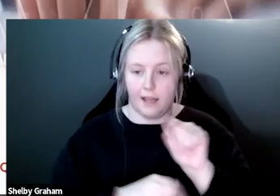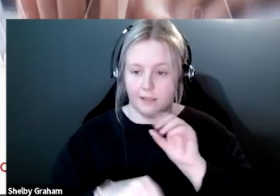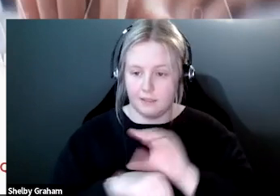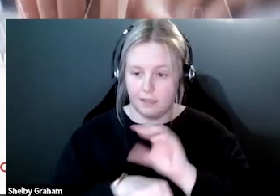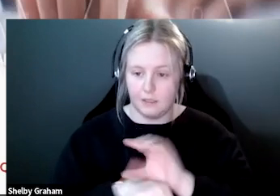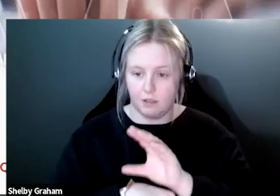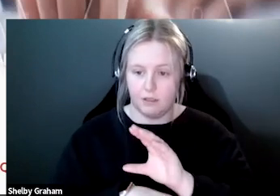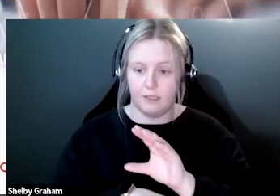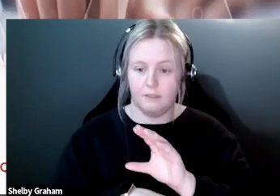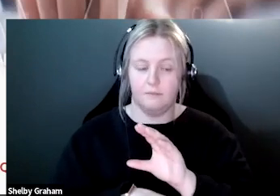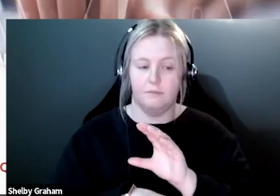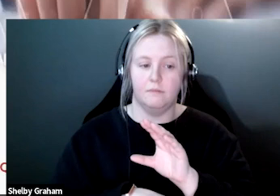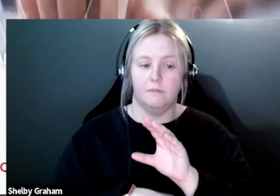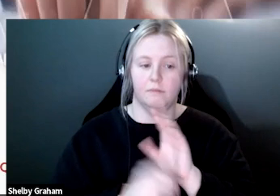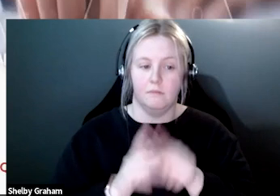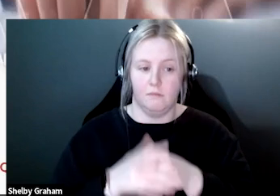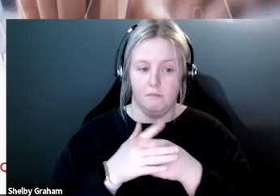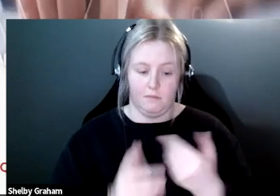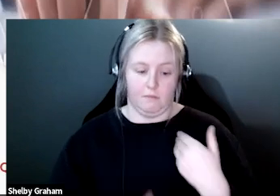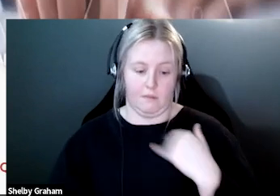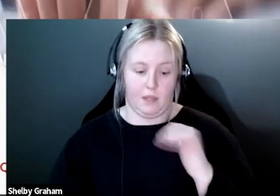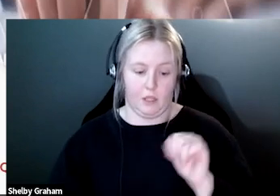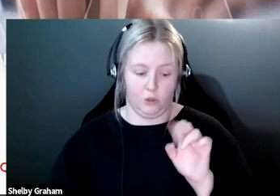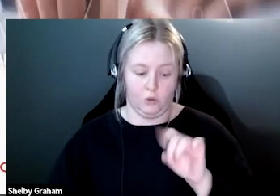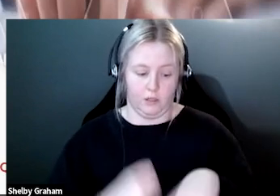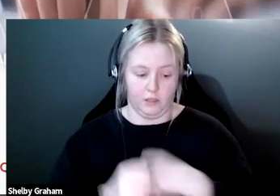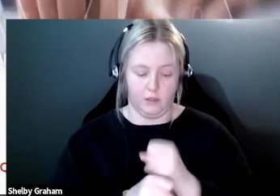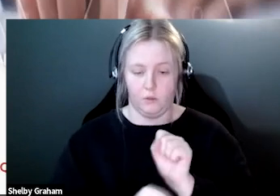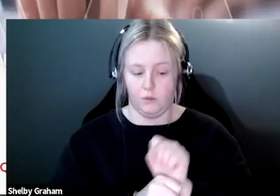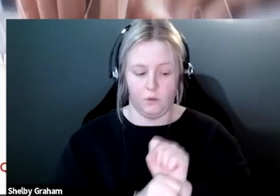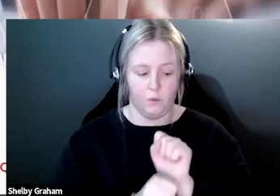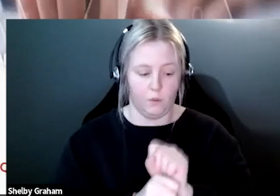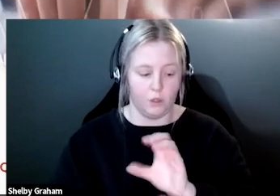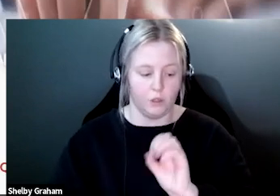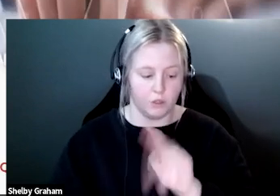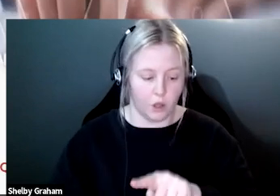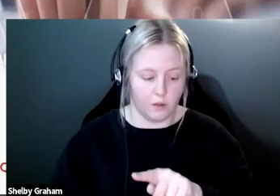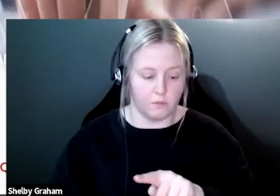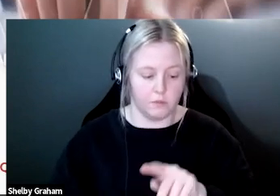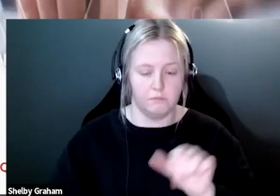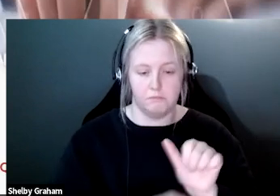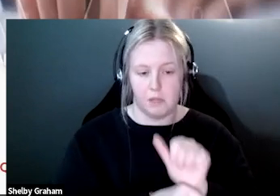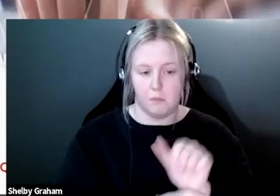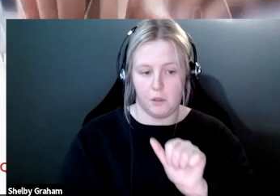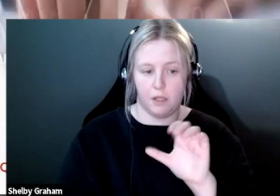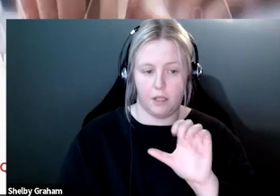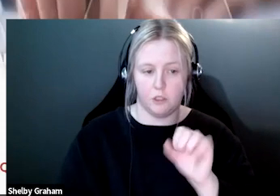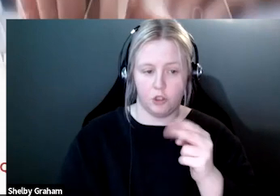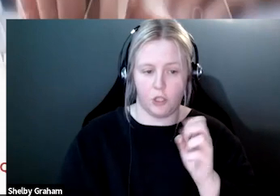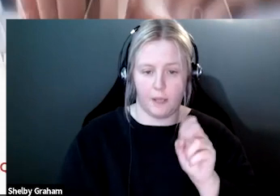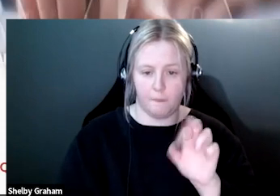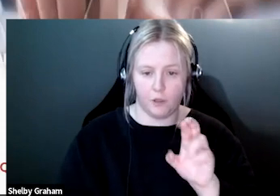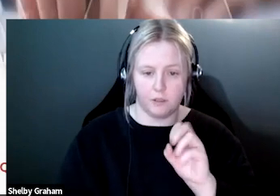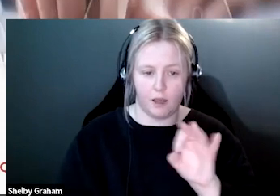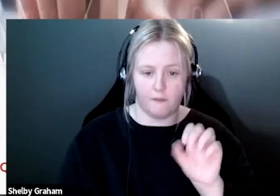already since beginning in June of this year, including workers' compensation in Alberta, the Alberta Chambers of Commerce, and